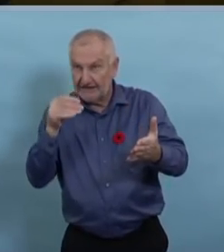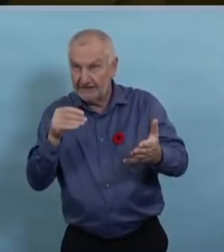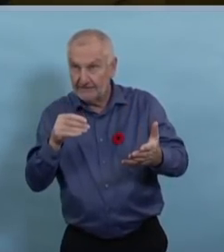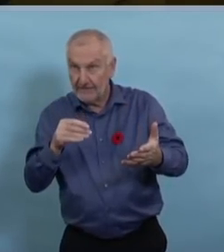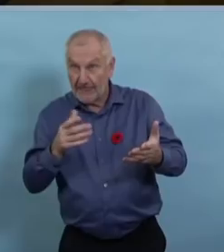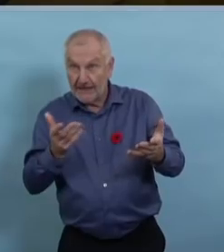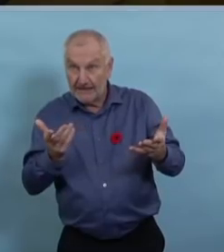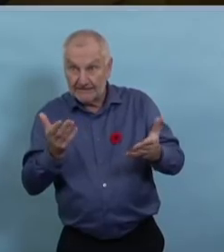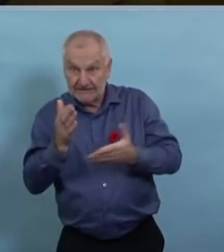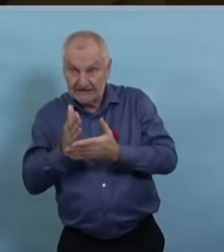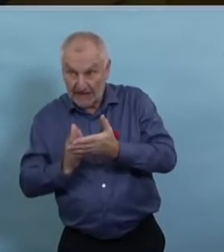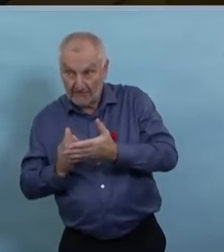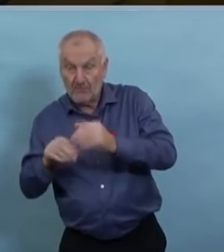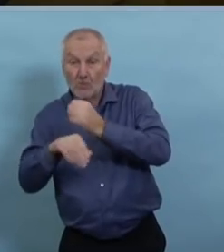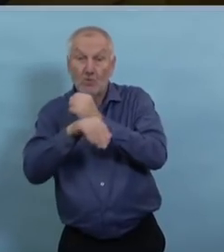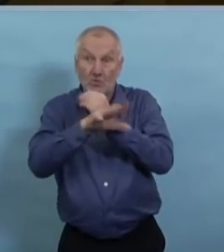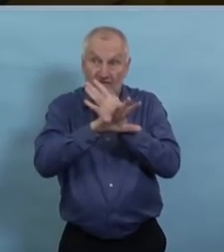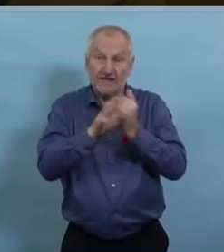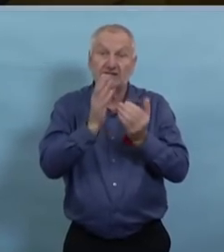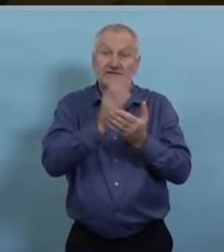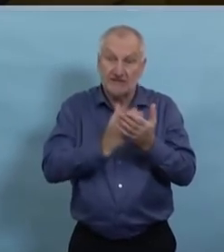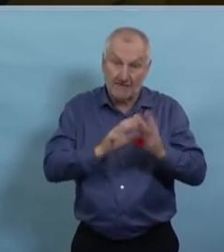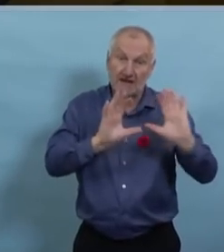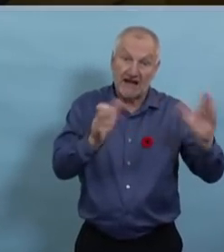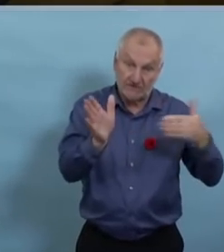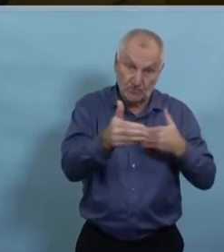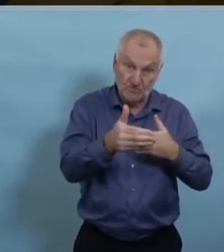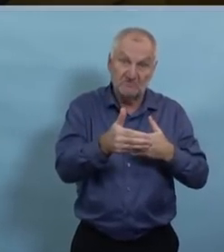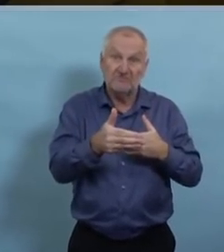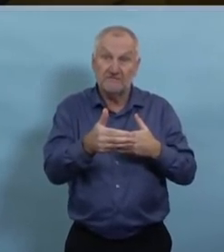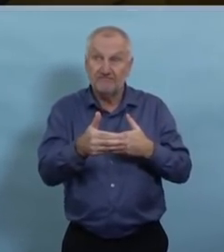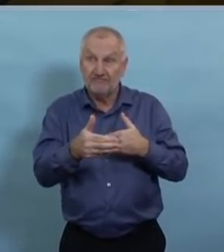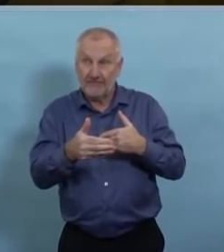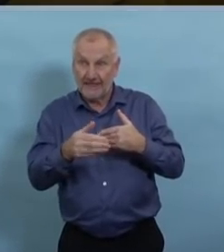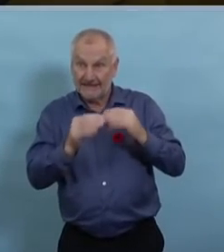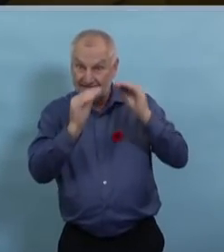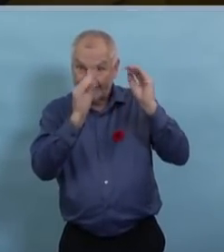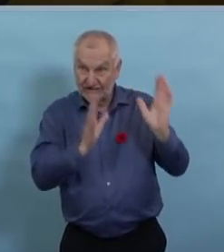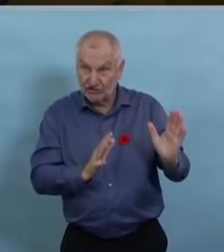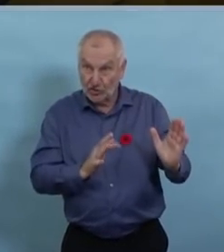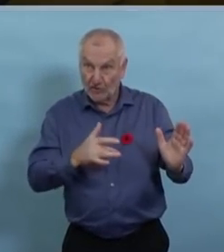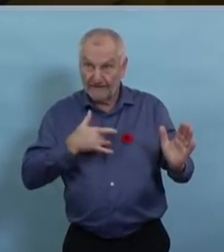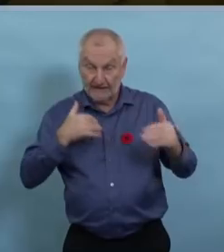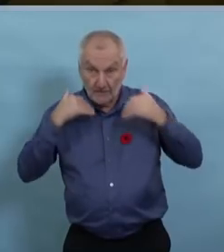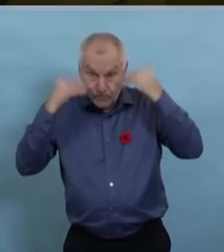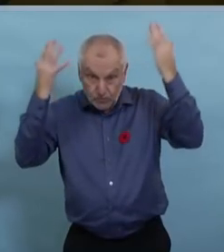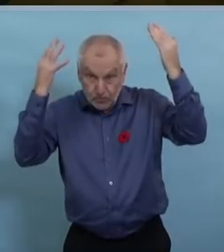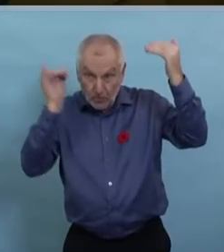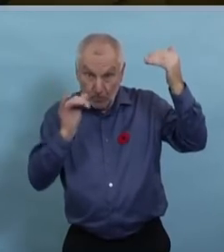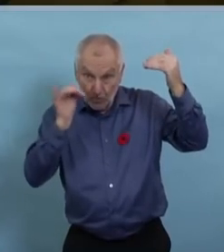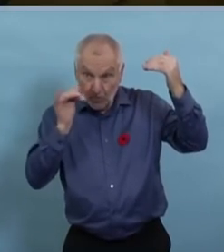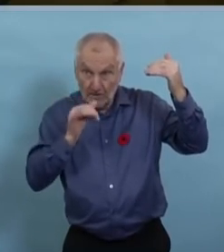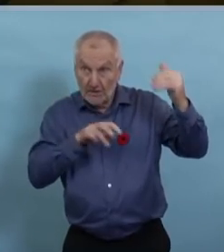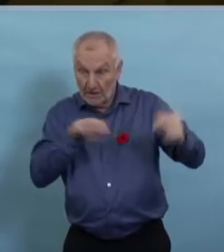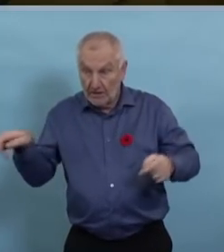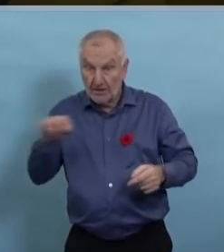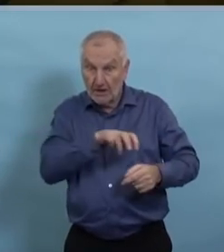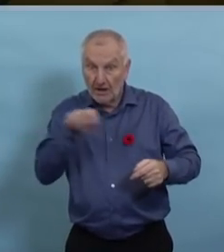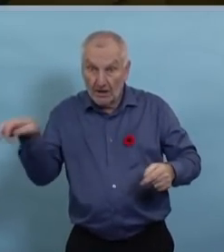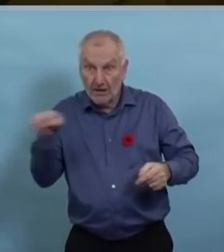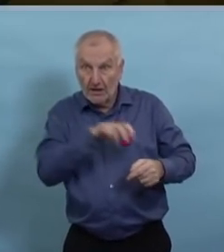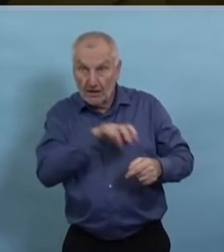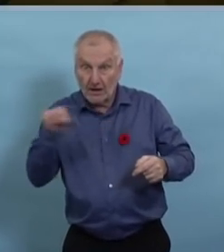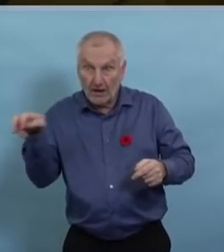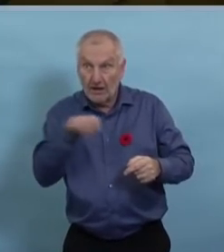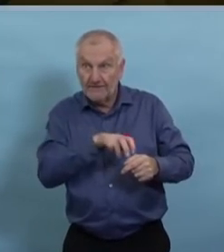teachers say their workload is such because they have to do both. They were doing in class, now they're doing in class and